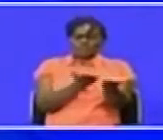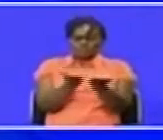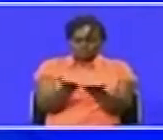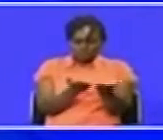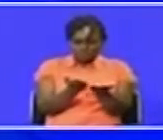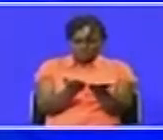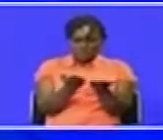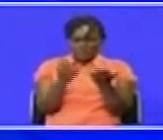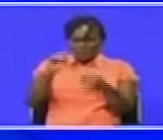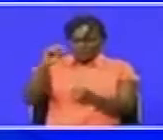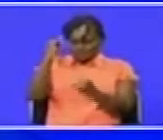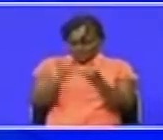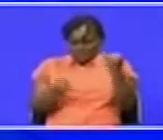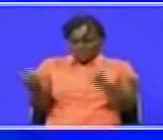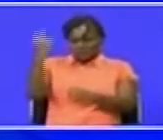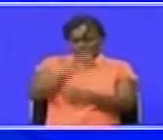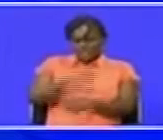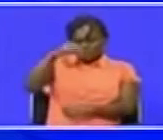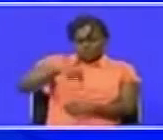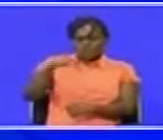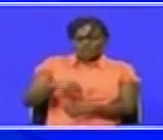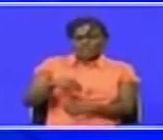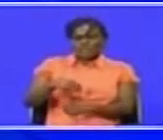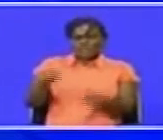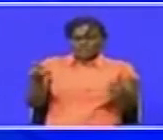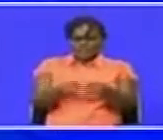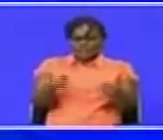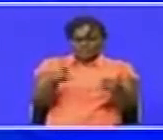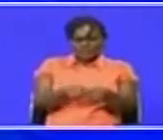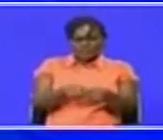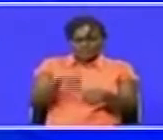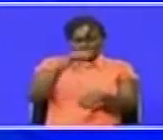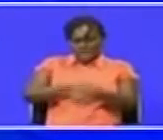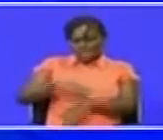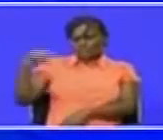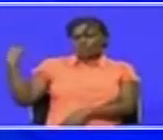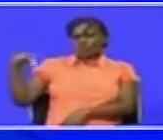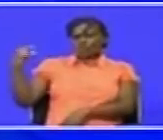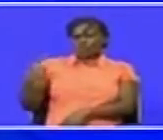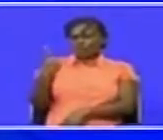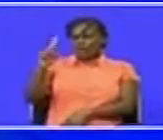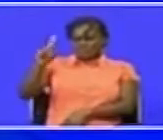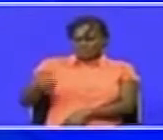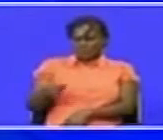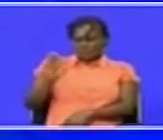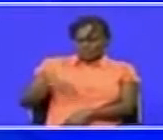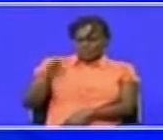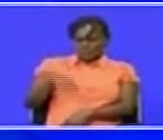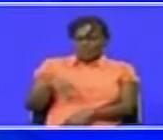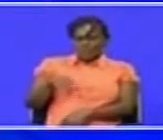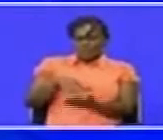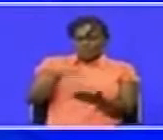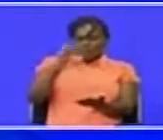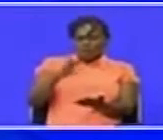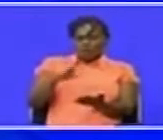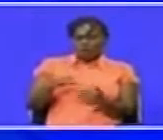Championships, which entered its final day on Saturday. Alice Aprot bagged gold in the women's 1,000 meters race as more athletes booked their place